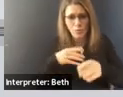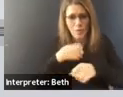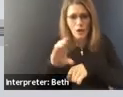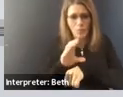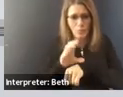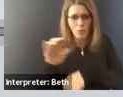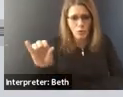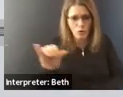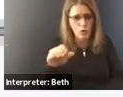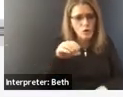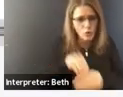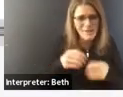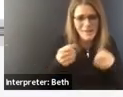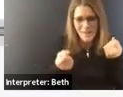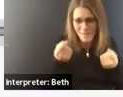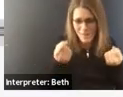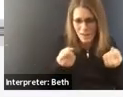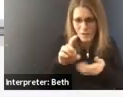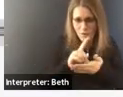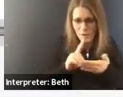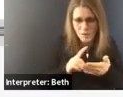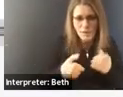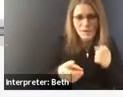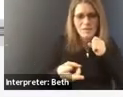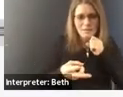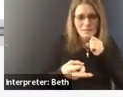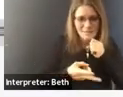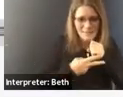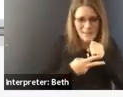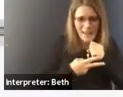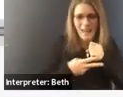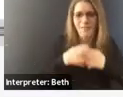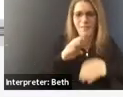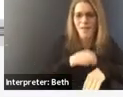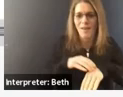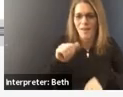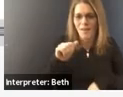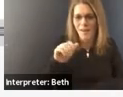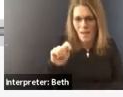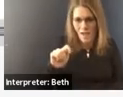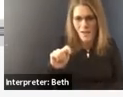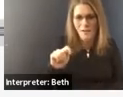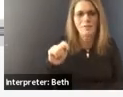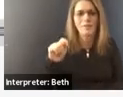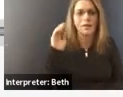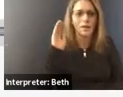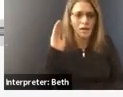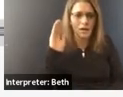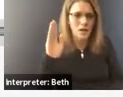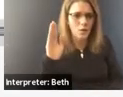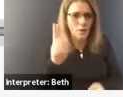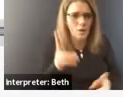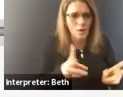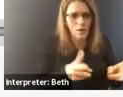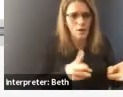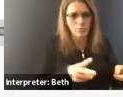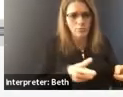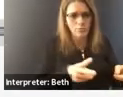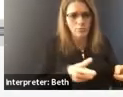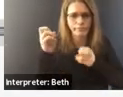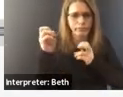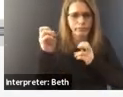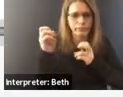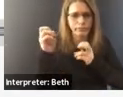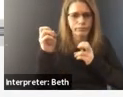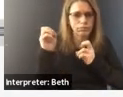well. And I'm gonna say save that. It's gonna generate that one out. And you can see here that